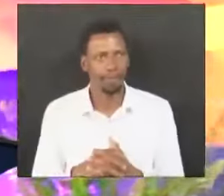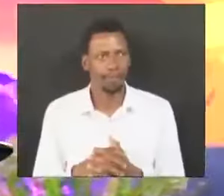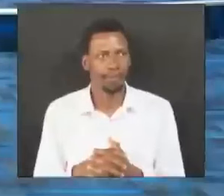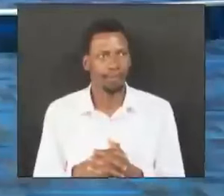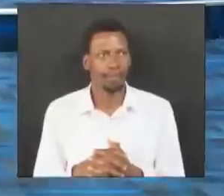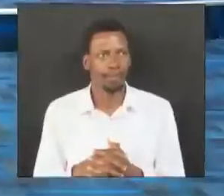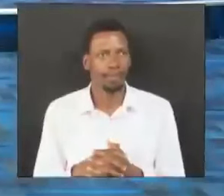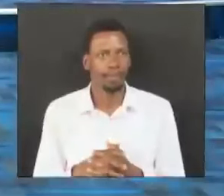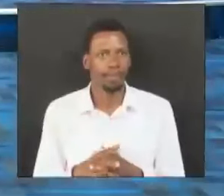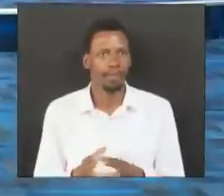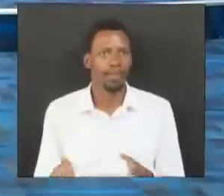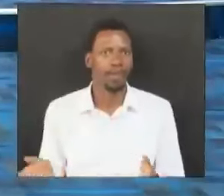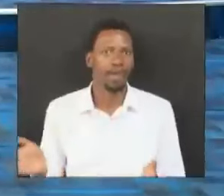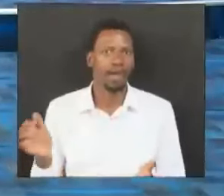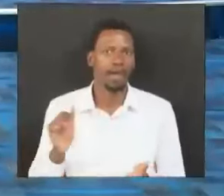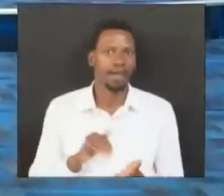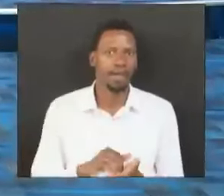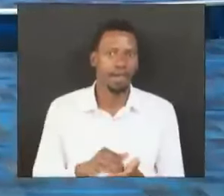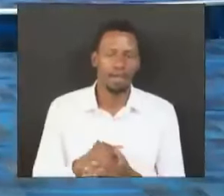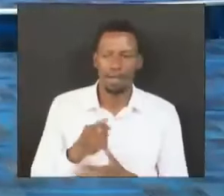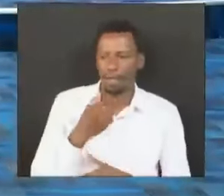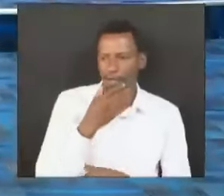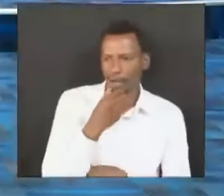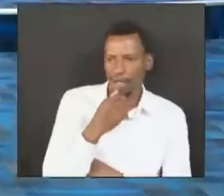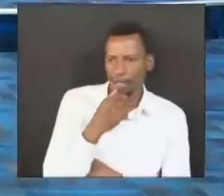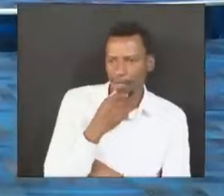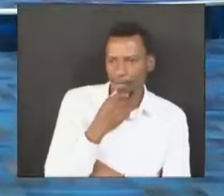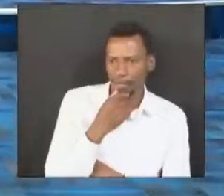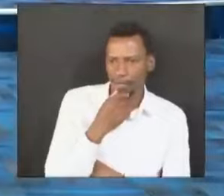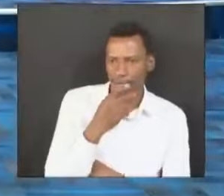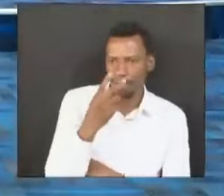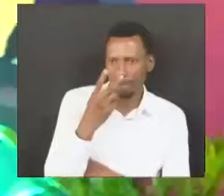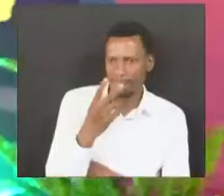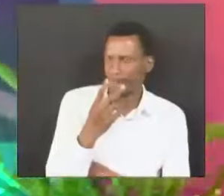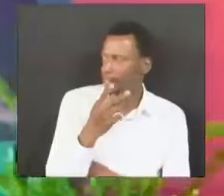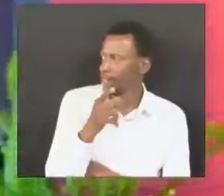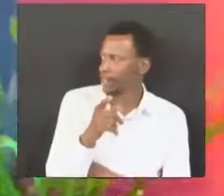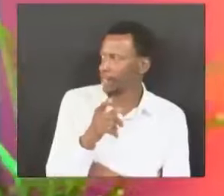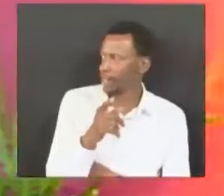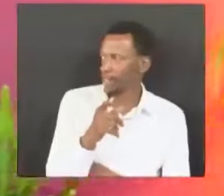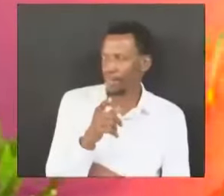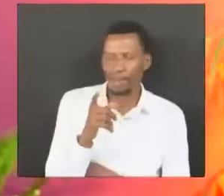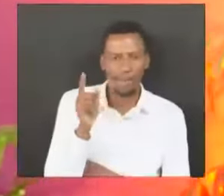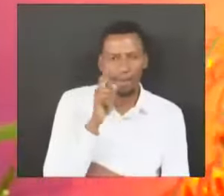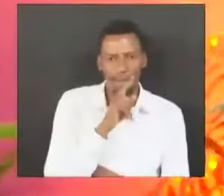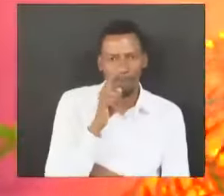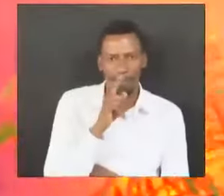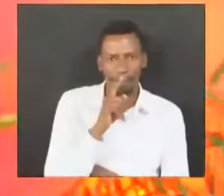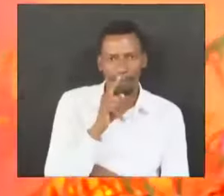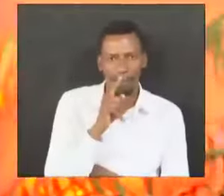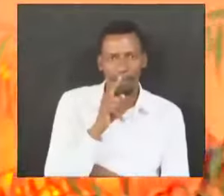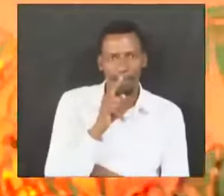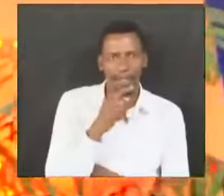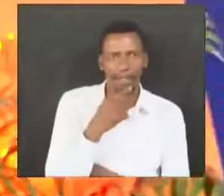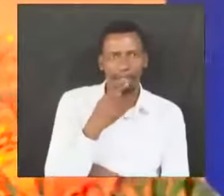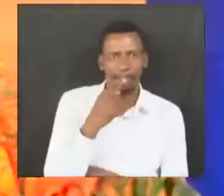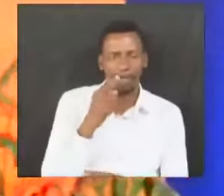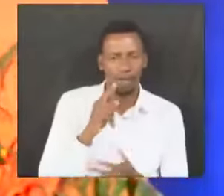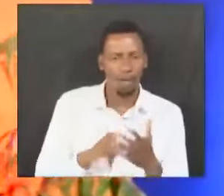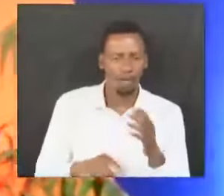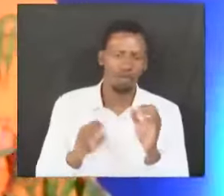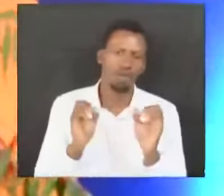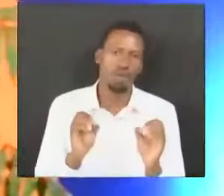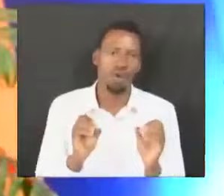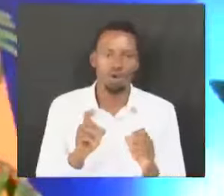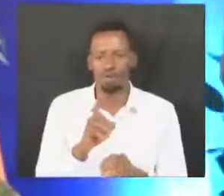Again, the father stood and beheld this terrible scene, and again he said and did nothing.